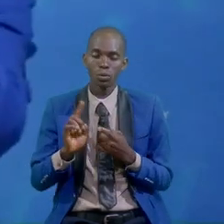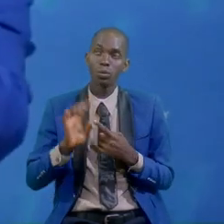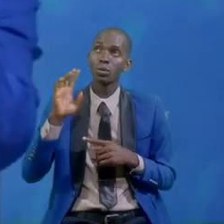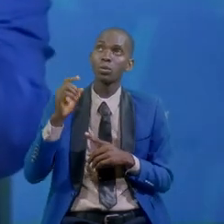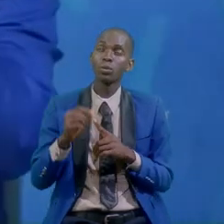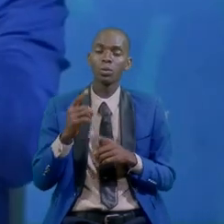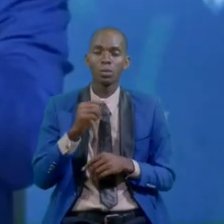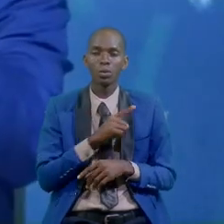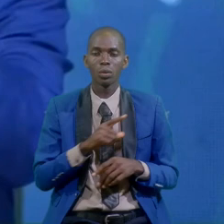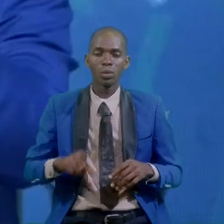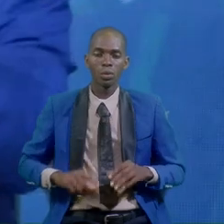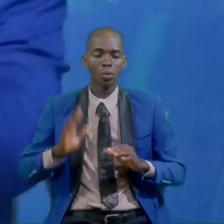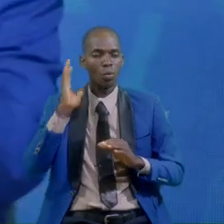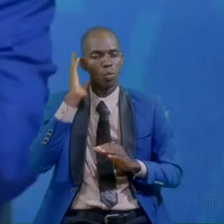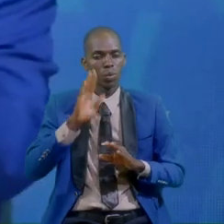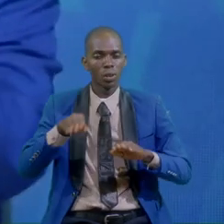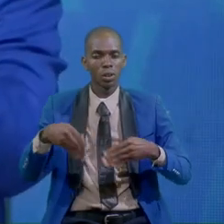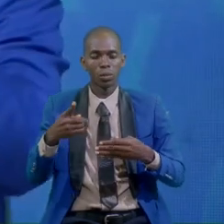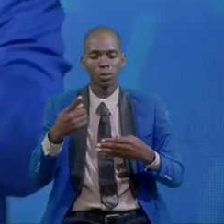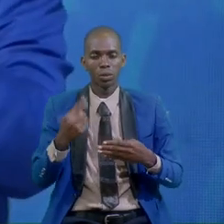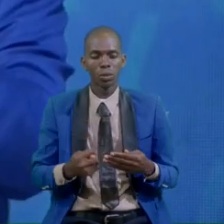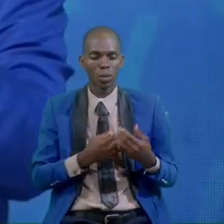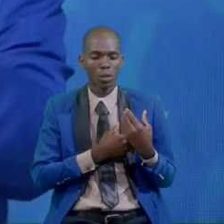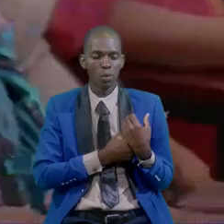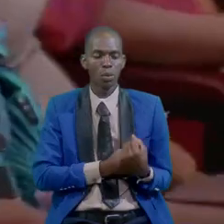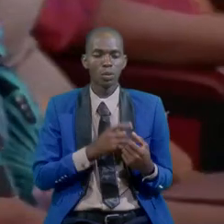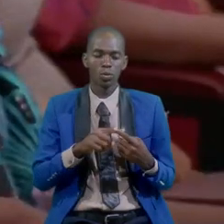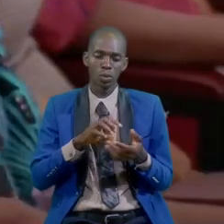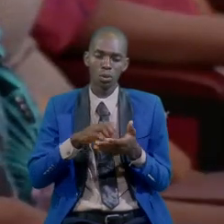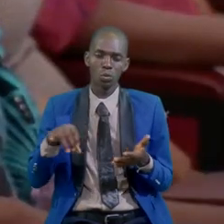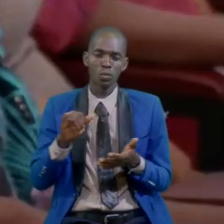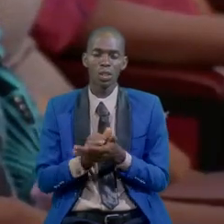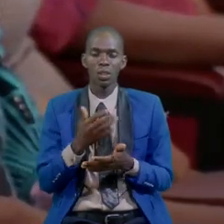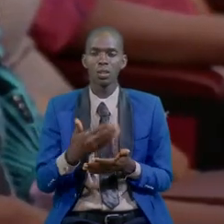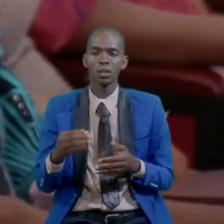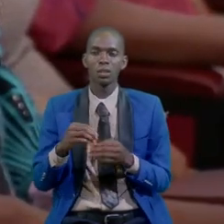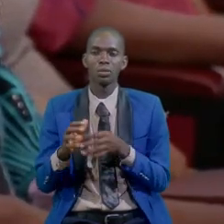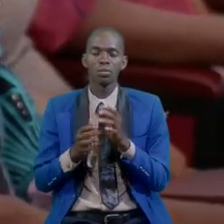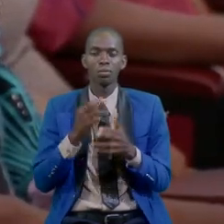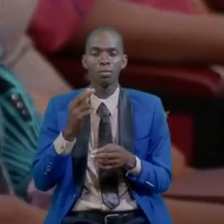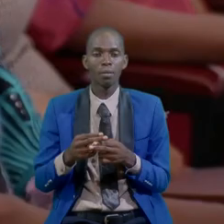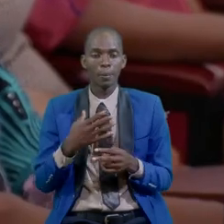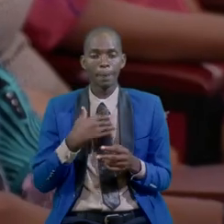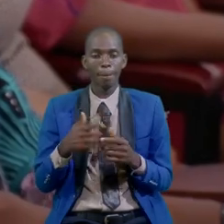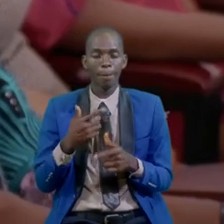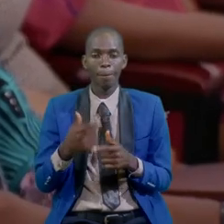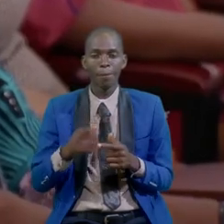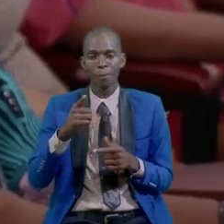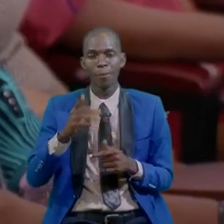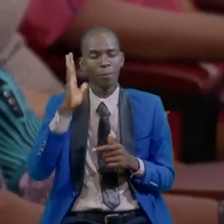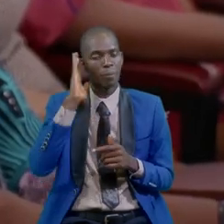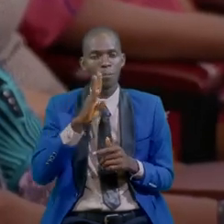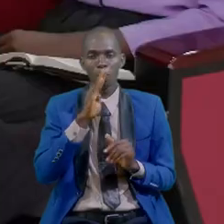will give you the courage to remove that thing. And then you'll be able to come before the